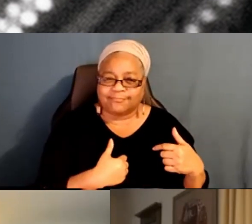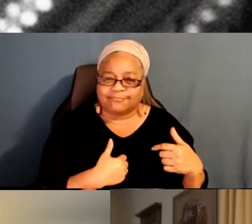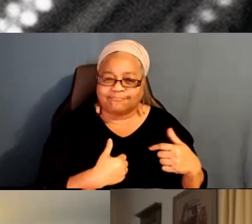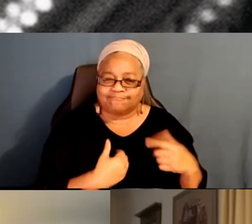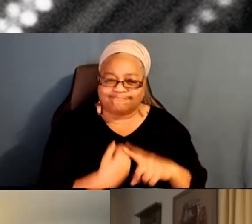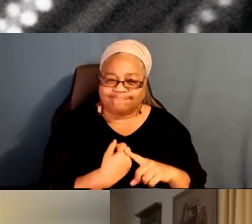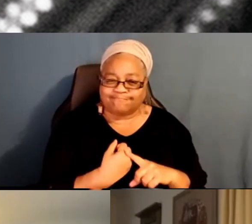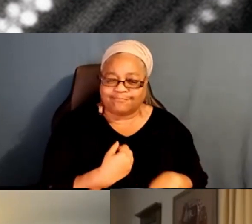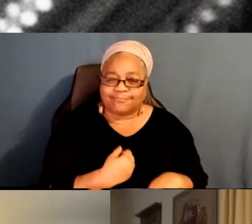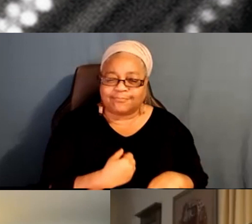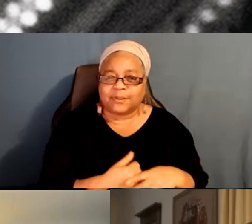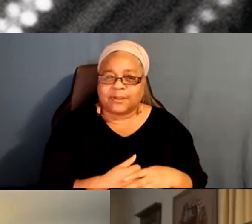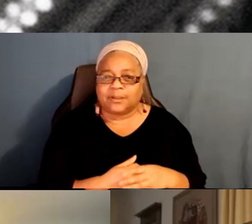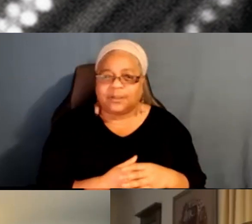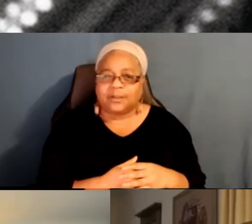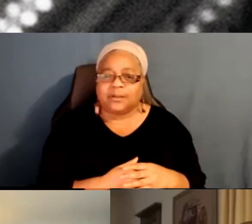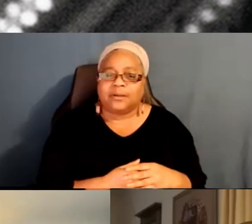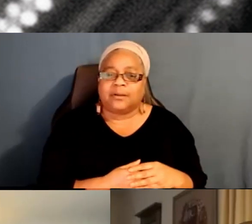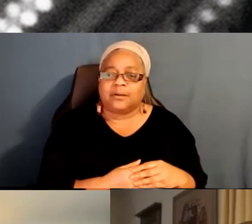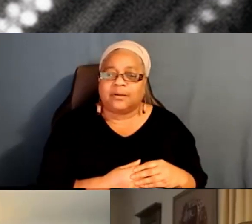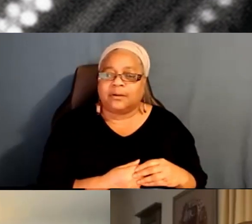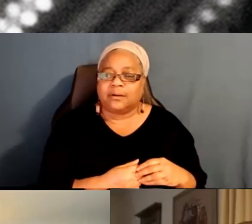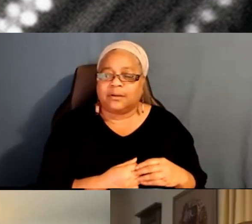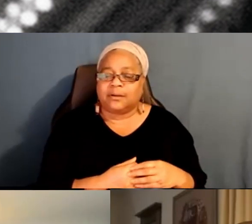in all the directions I turn, right, is that